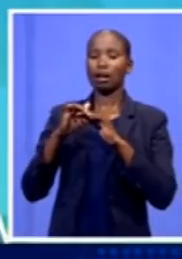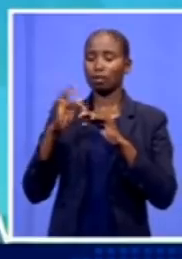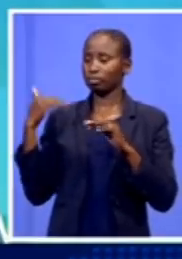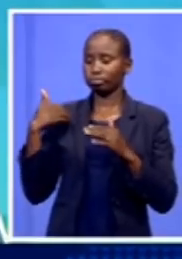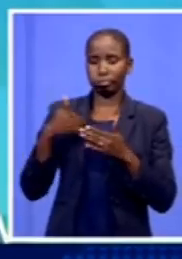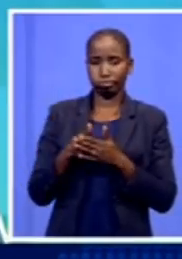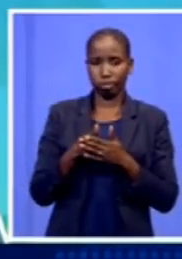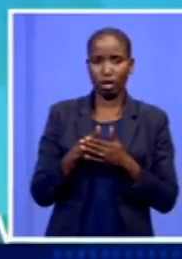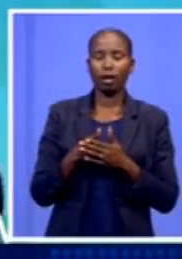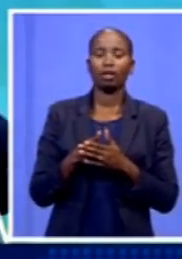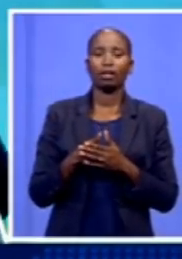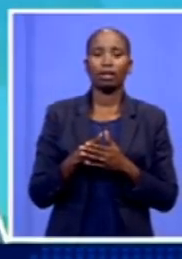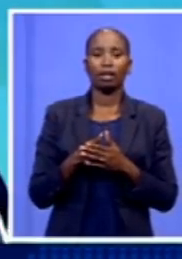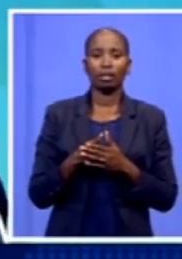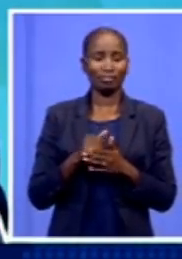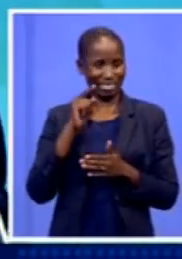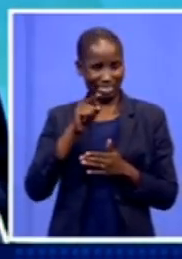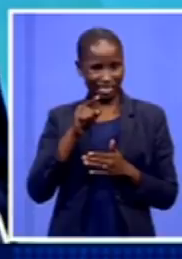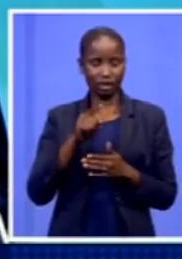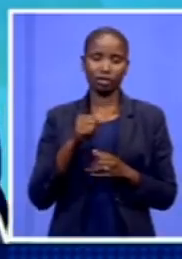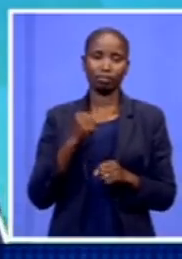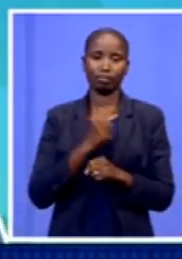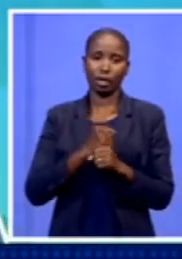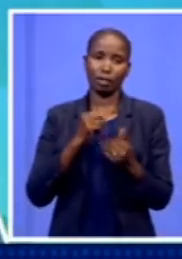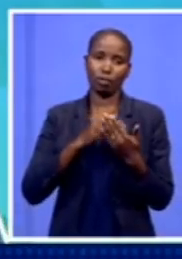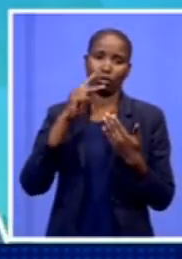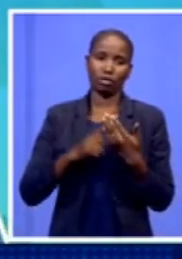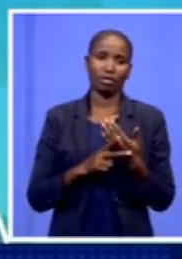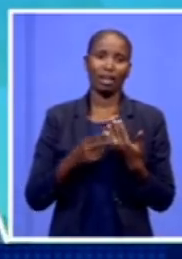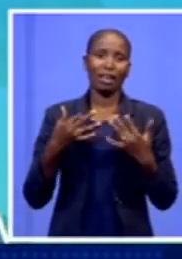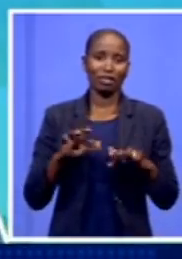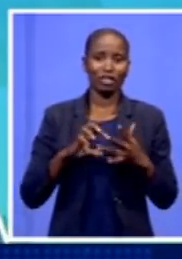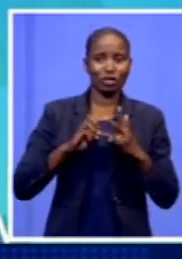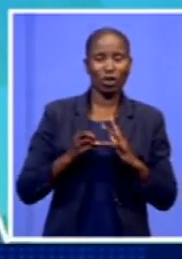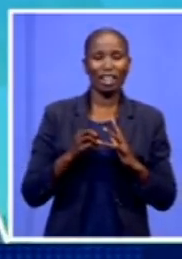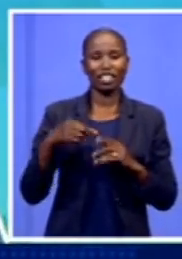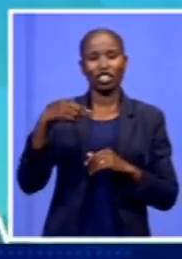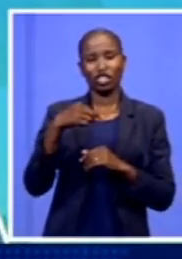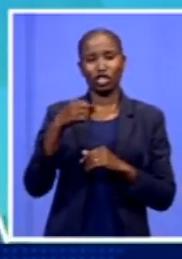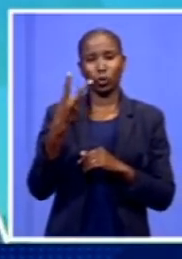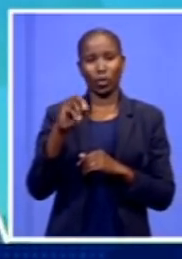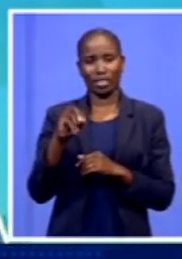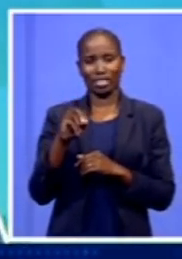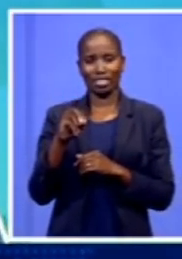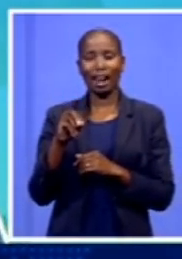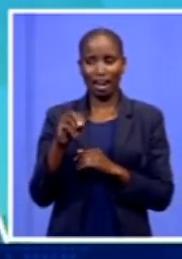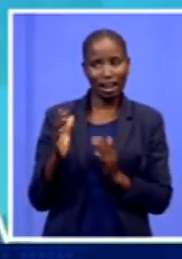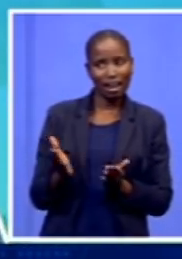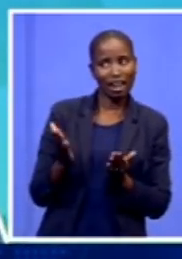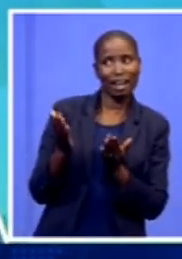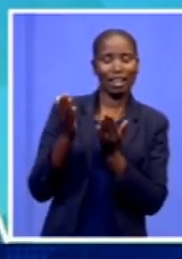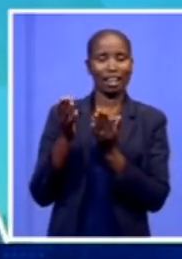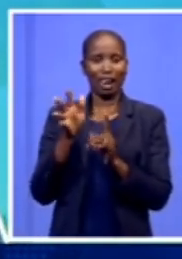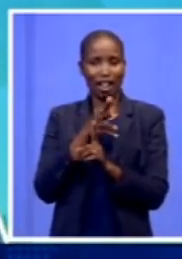initiative. And then we managed to convince the other members of the G20. And through this initiative, we have been able to set